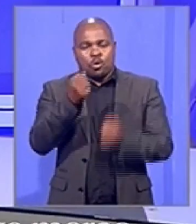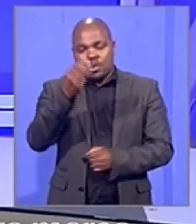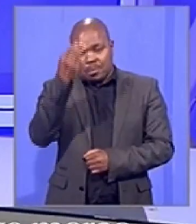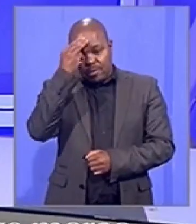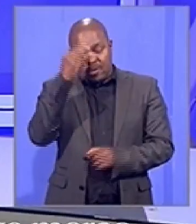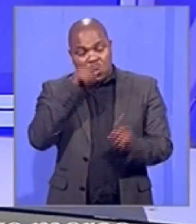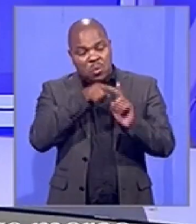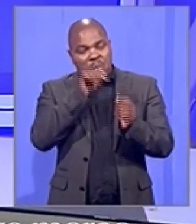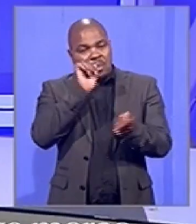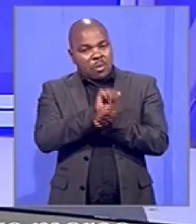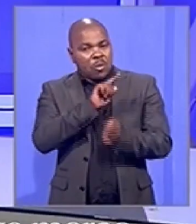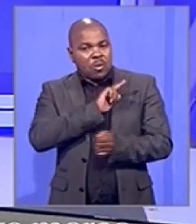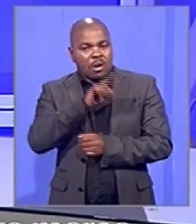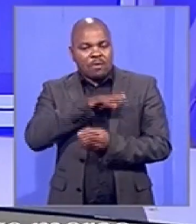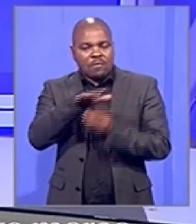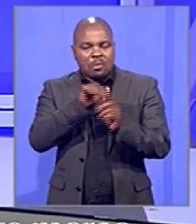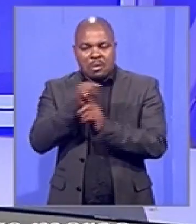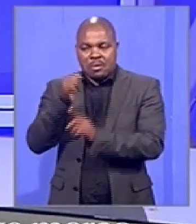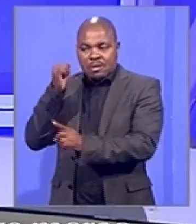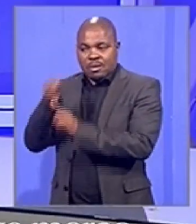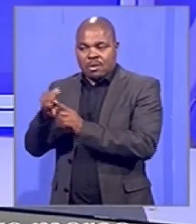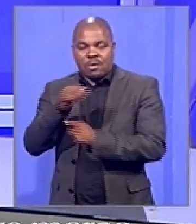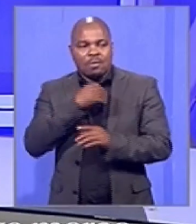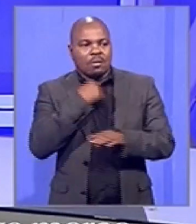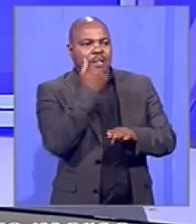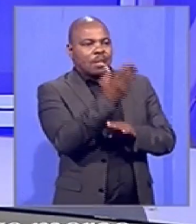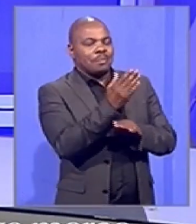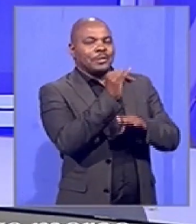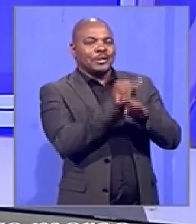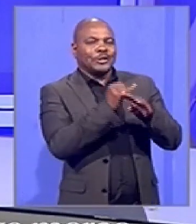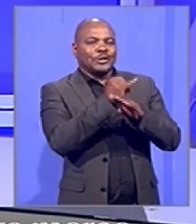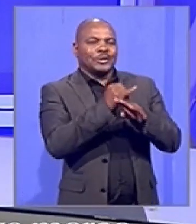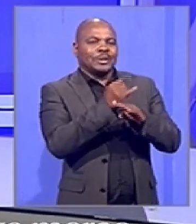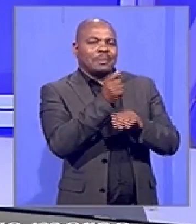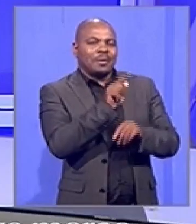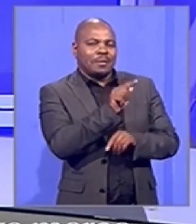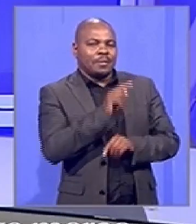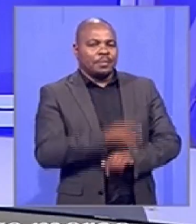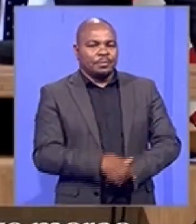ho bolaya setho sa lelapa moo ana a shebile hore a fumane tjhelete ya insurance.